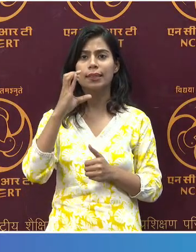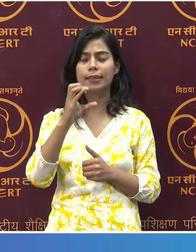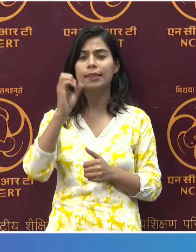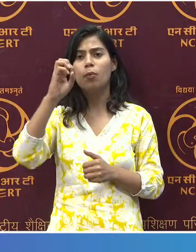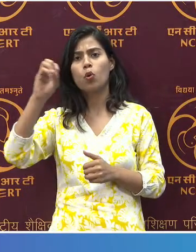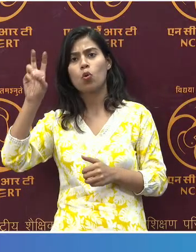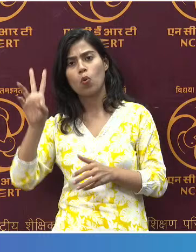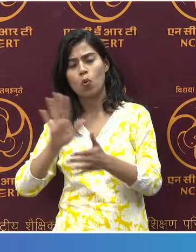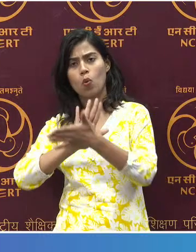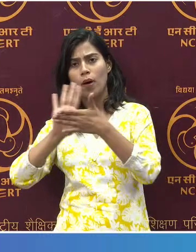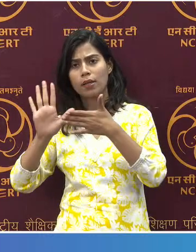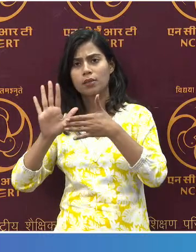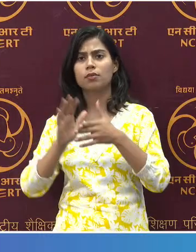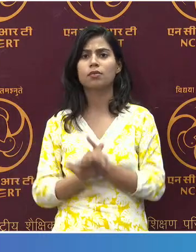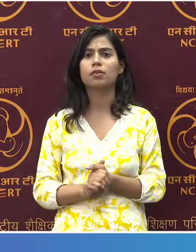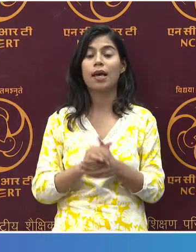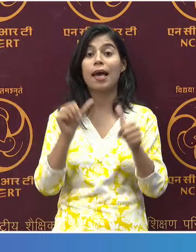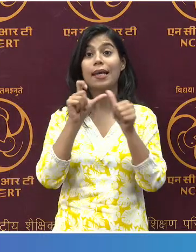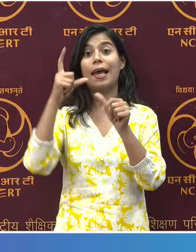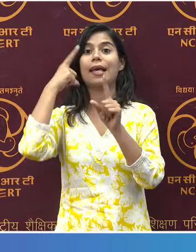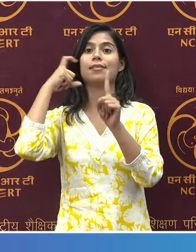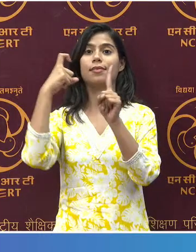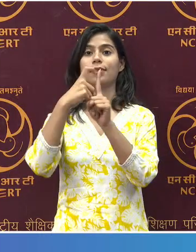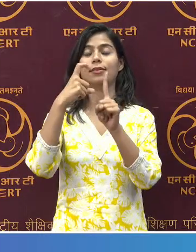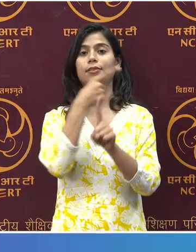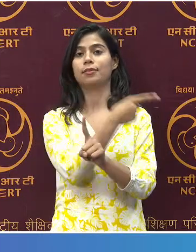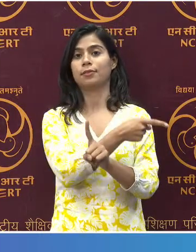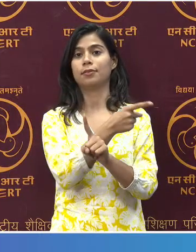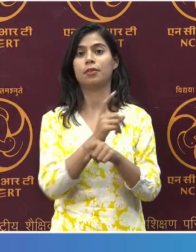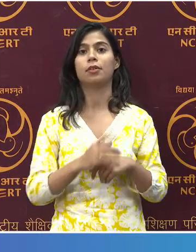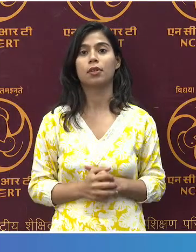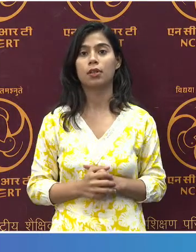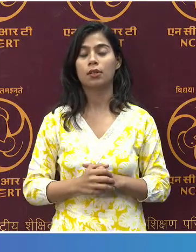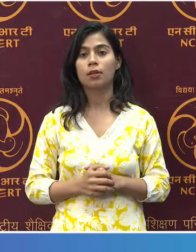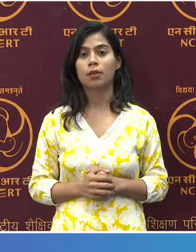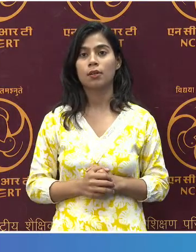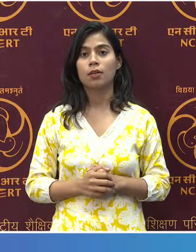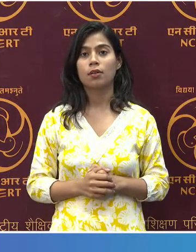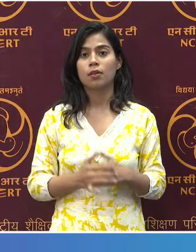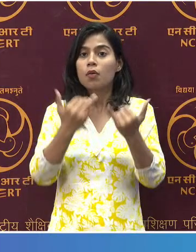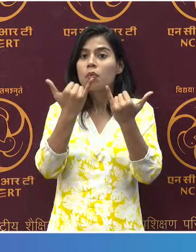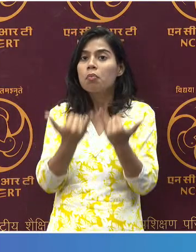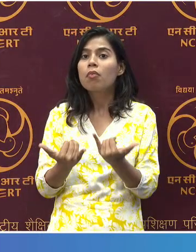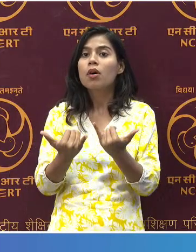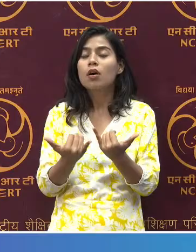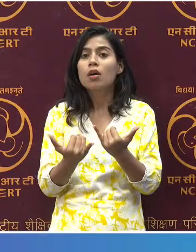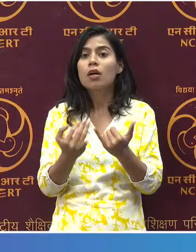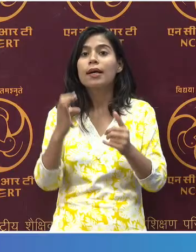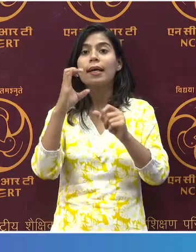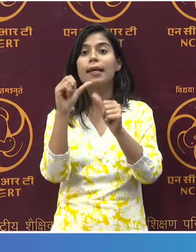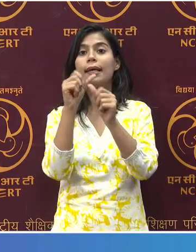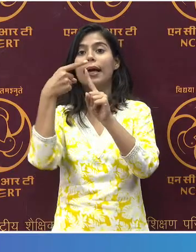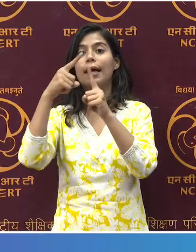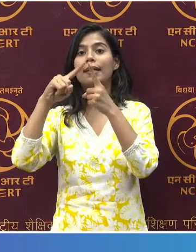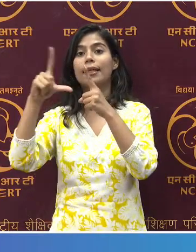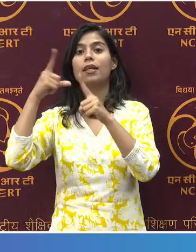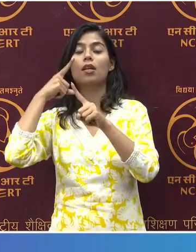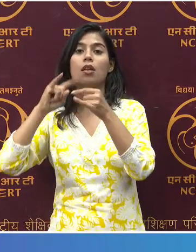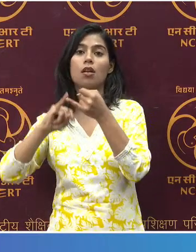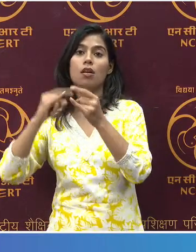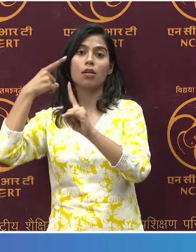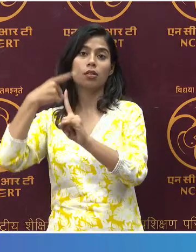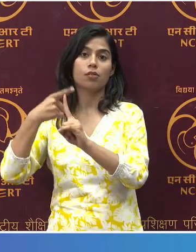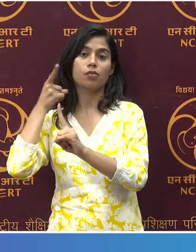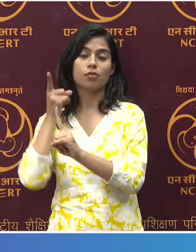acetic acid, also called vinegar. This oxidation will take place in presence of catalyst, that is called